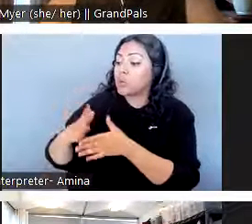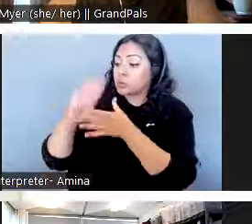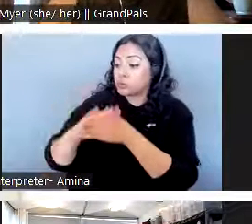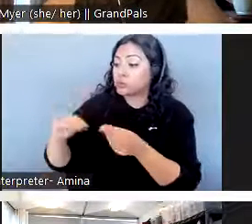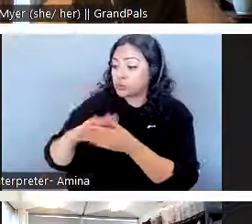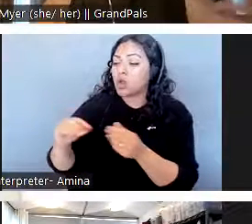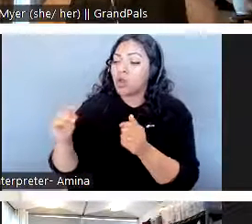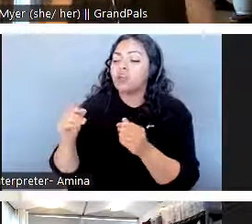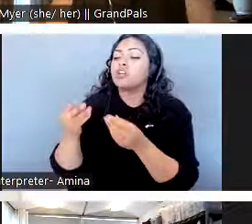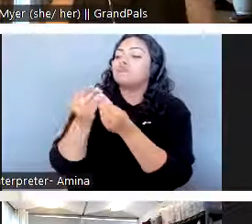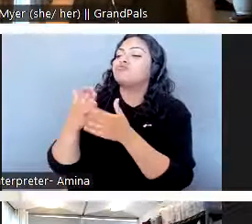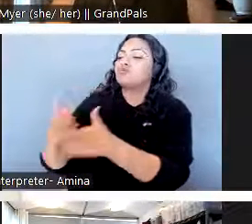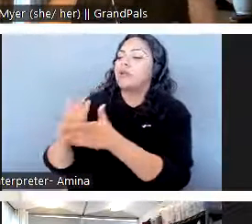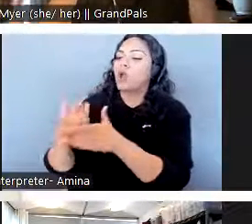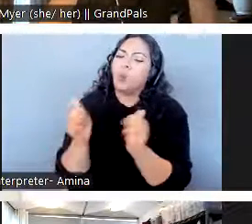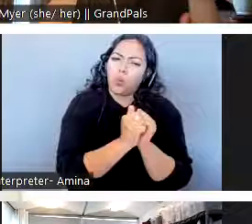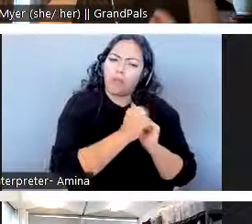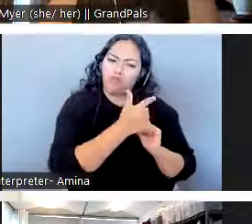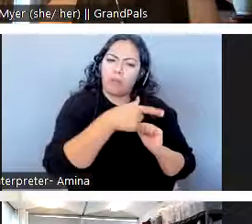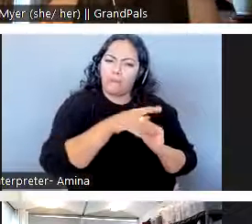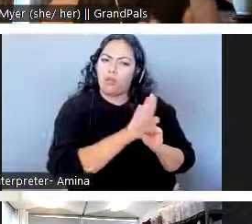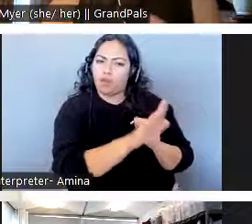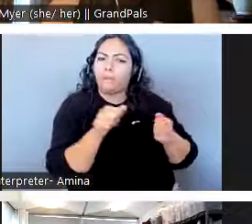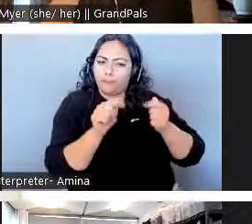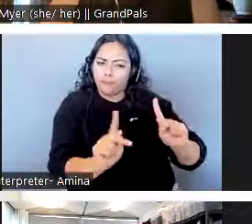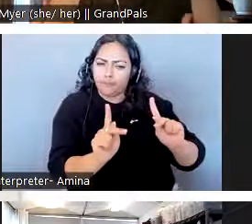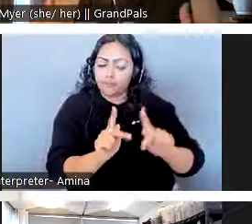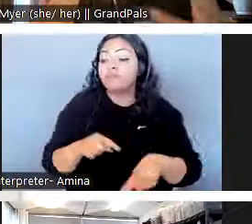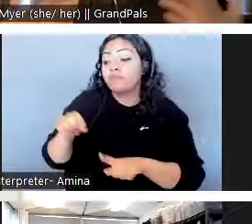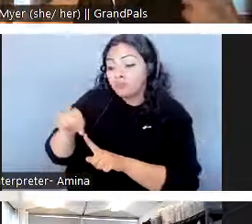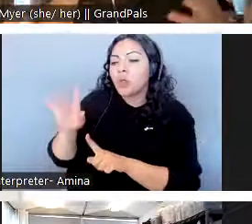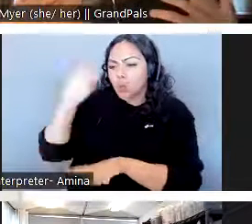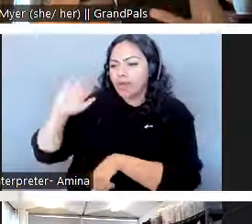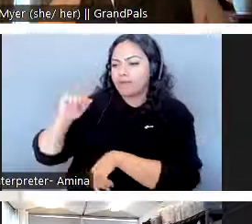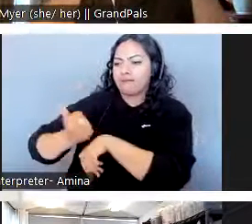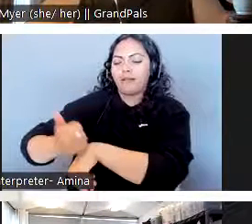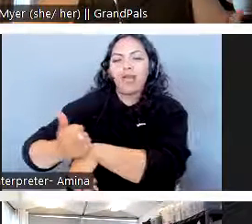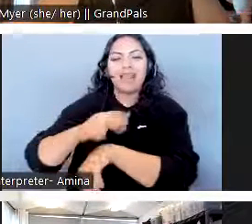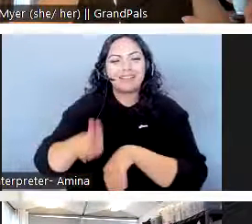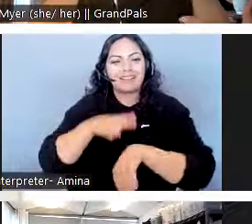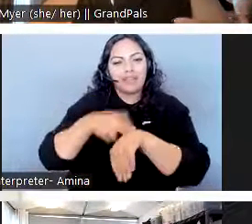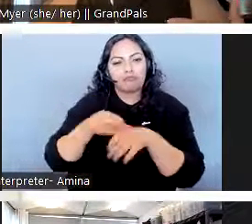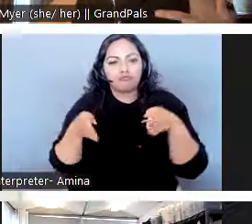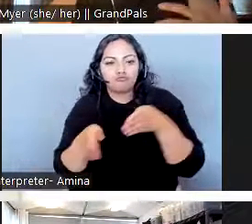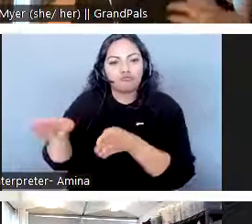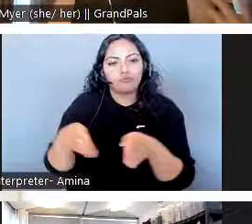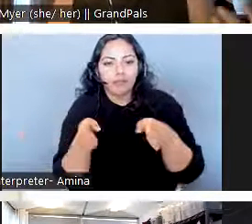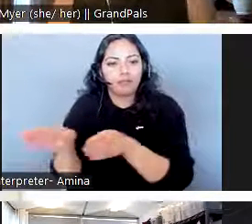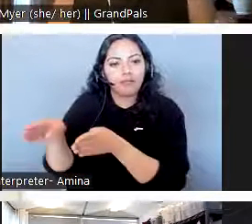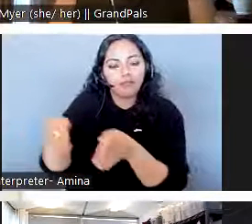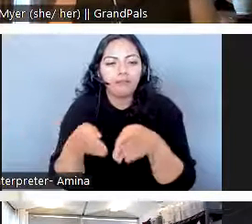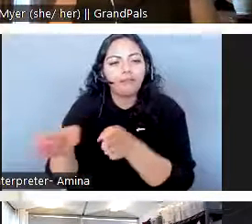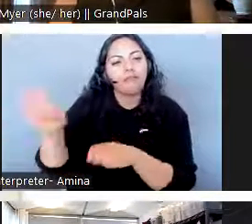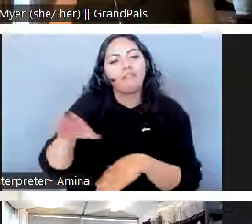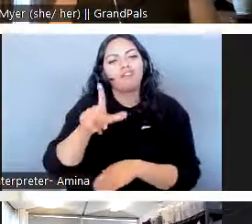permission, obviously, share those stories and incorporate them into a nature trail. So as community members are walking through the nature trails, they can learn